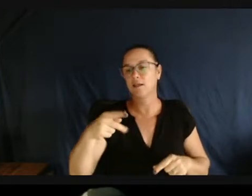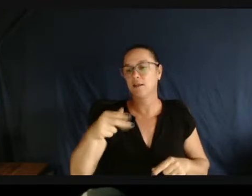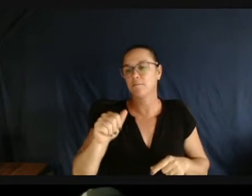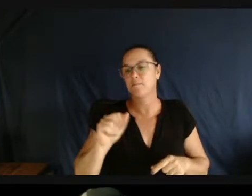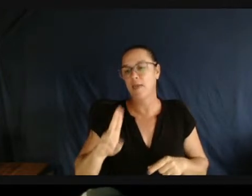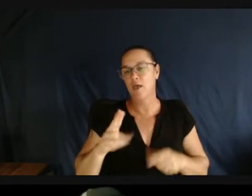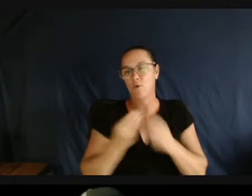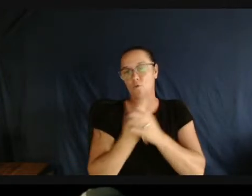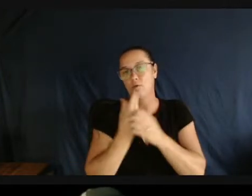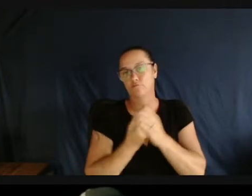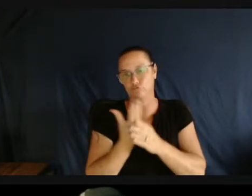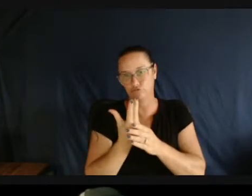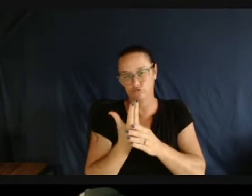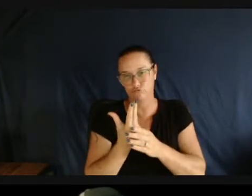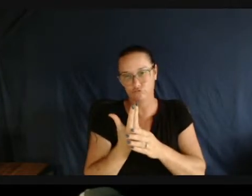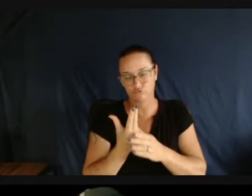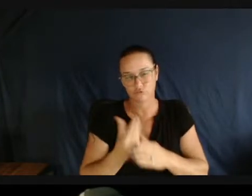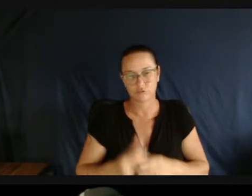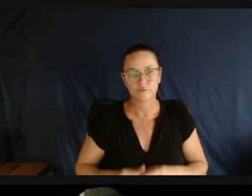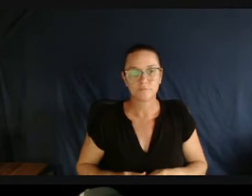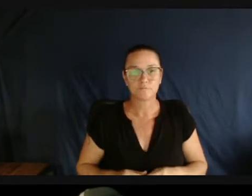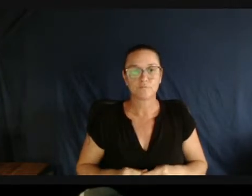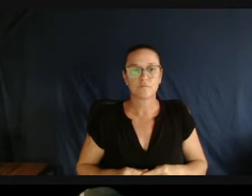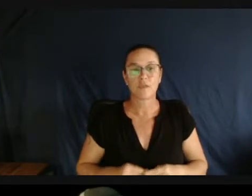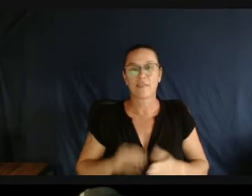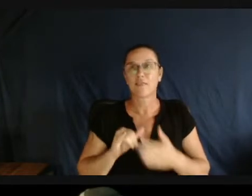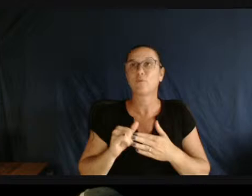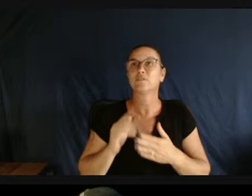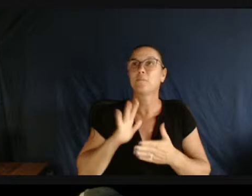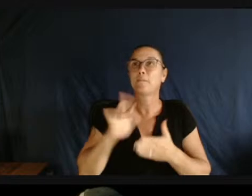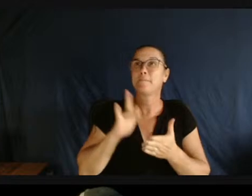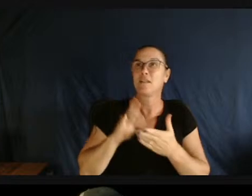eruption in the middle of last year.